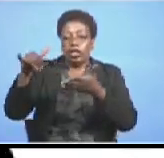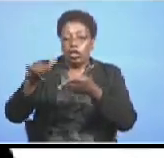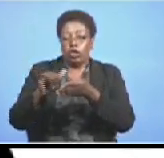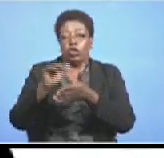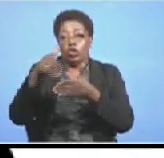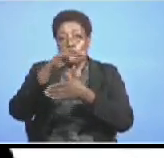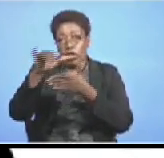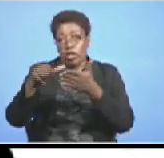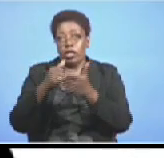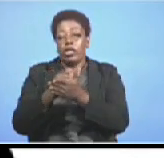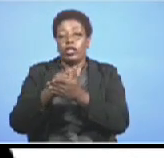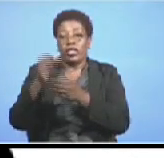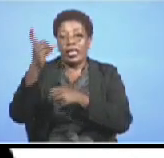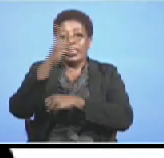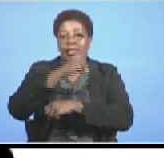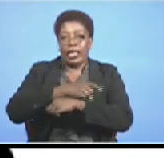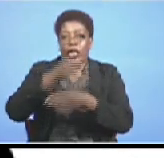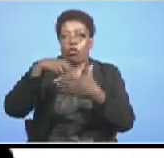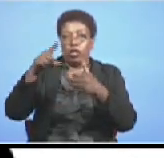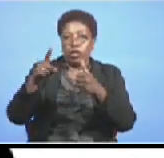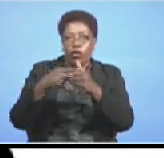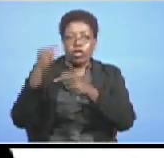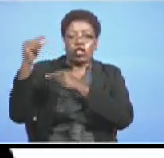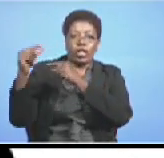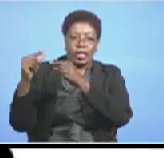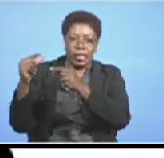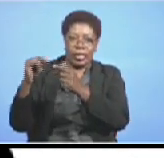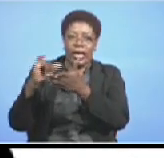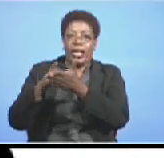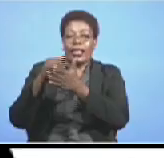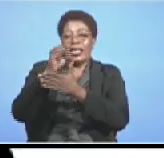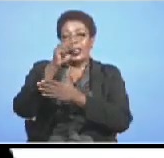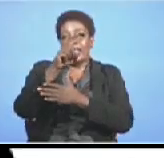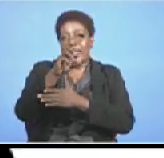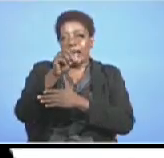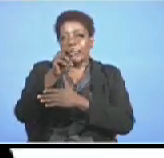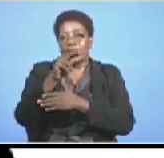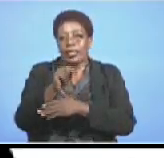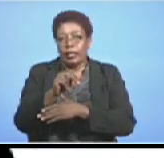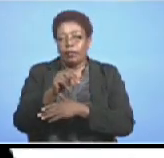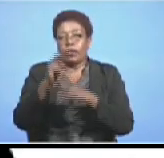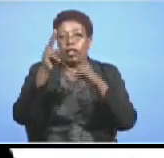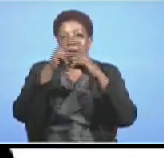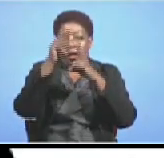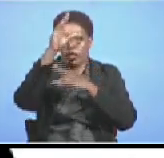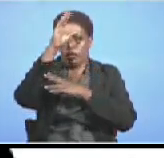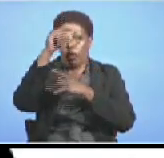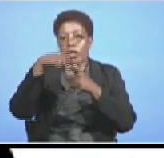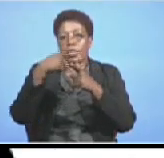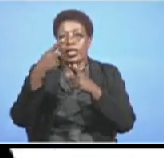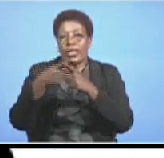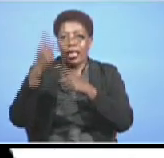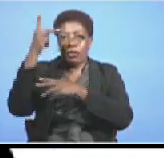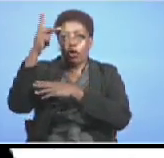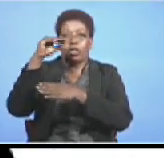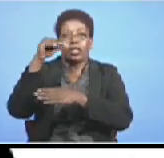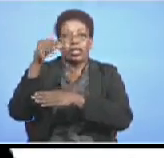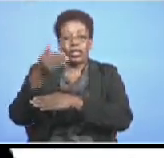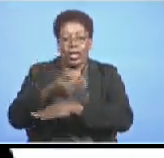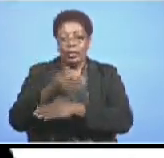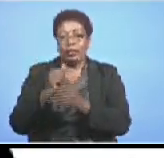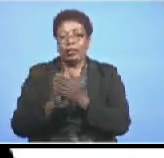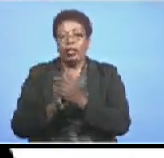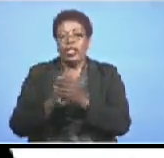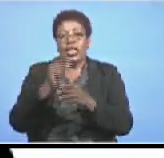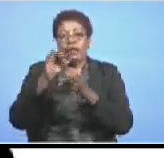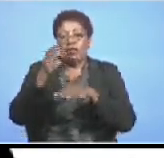Roots will enter the parade grounds first, followed by Genesis, the Saxon Superstars, Valley Boys, and Prodigal Sons. So if